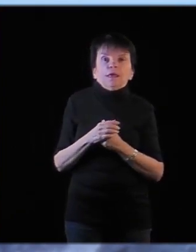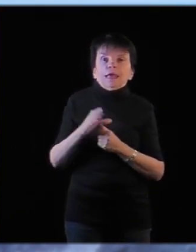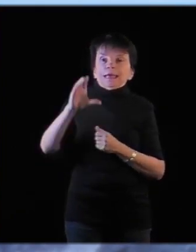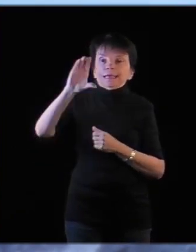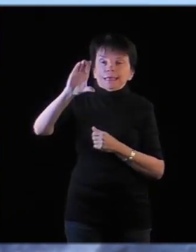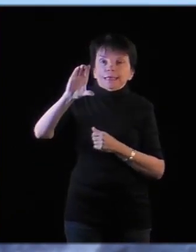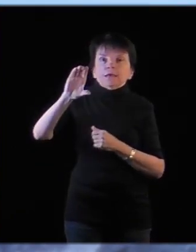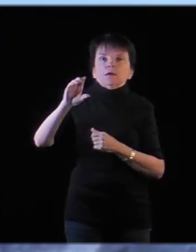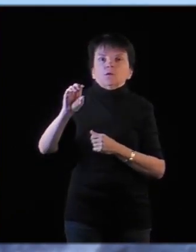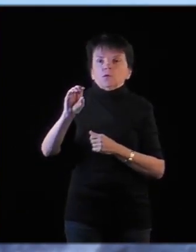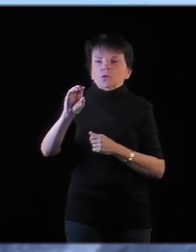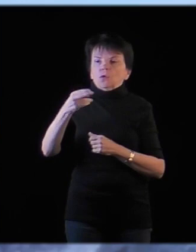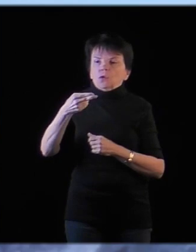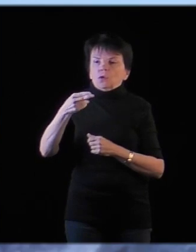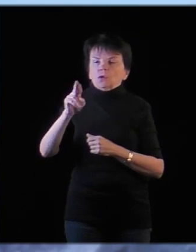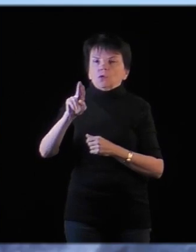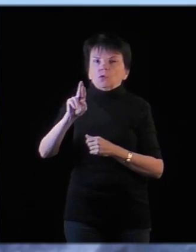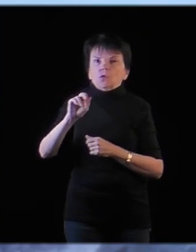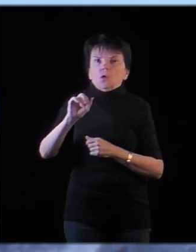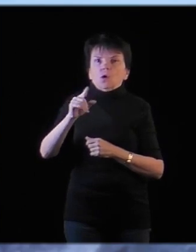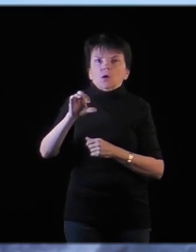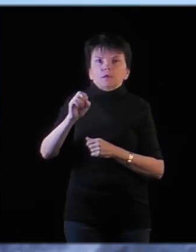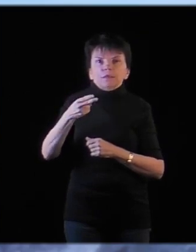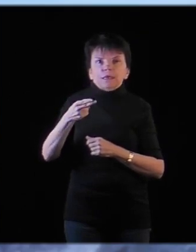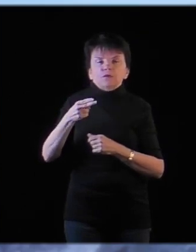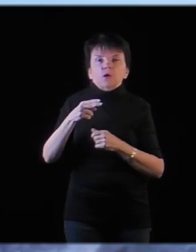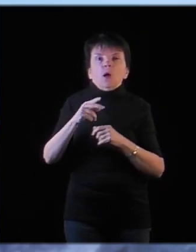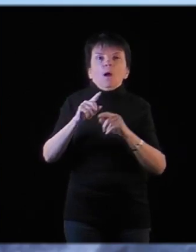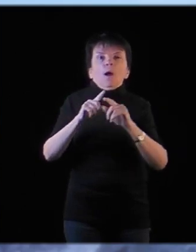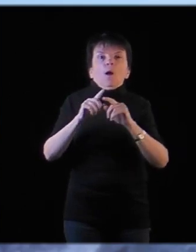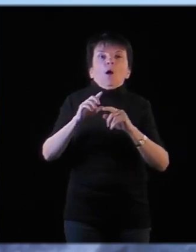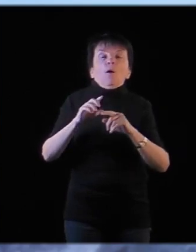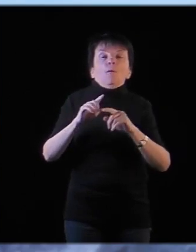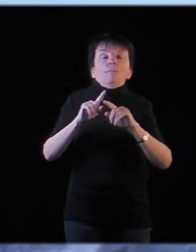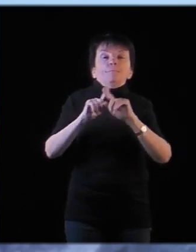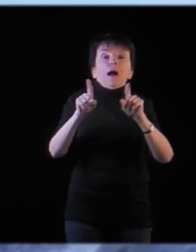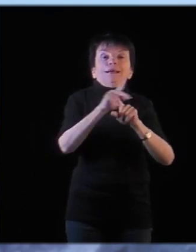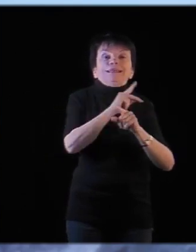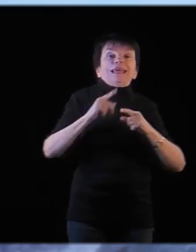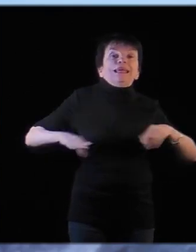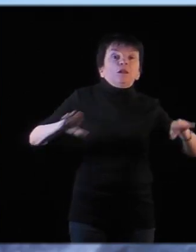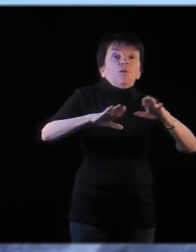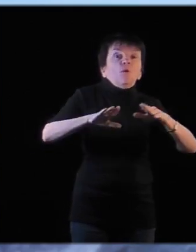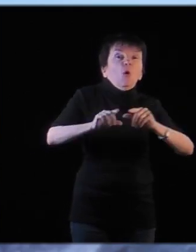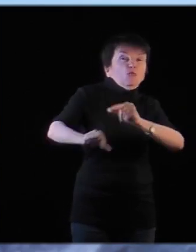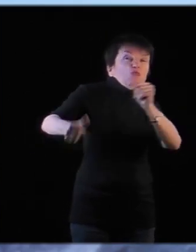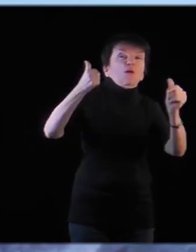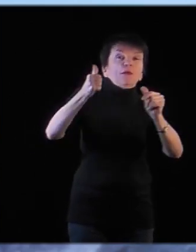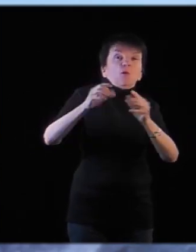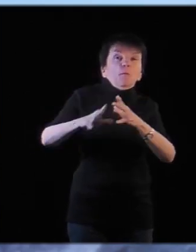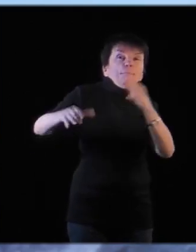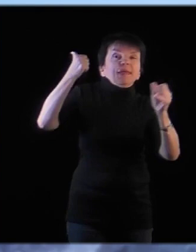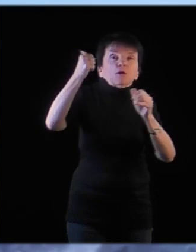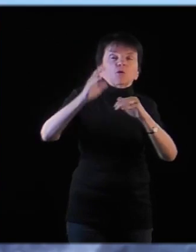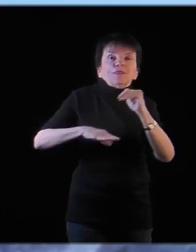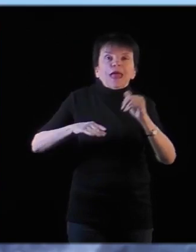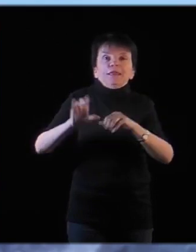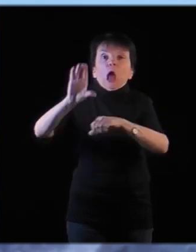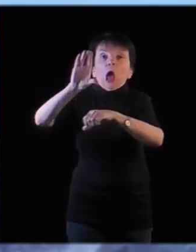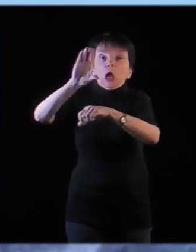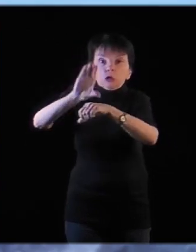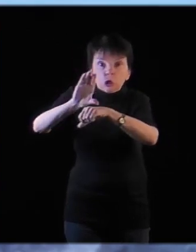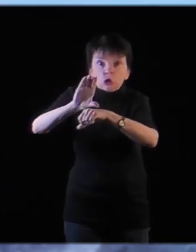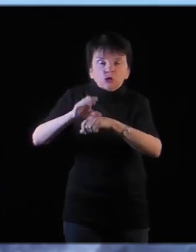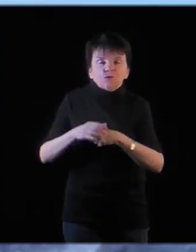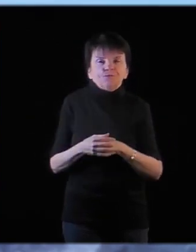the kingdom is so much greater, so much bigger. So Jesus has brought a slice of the